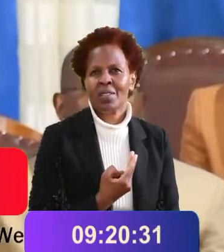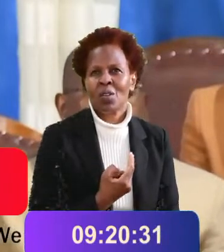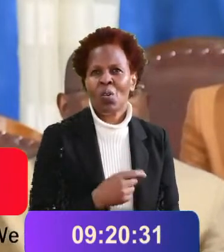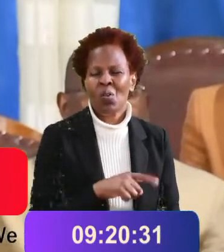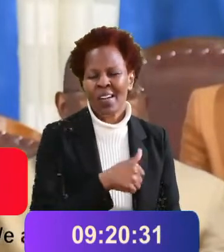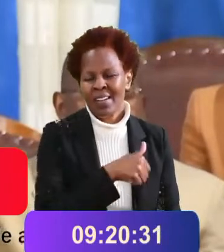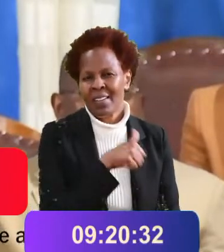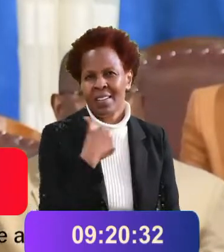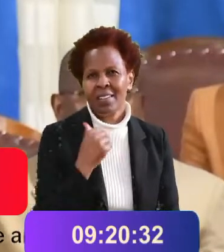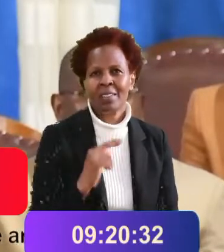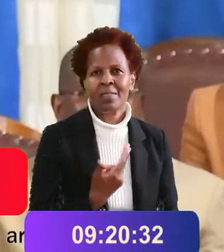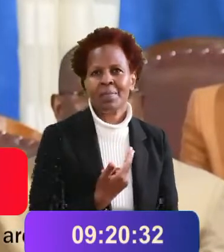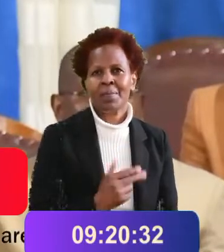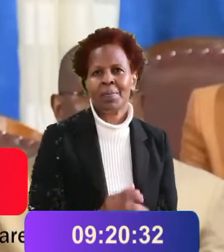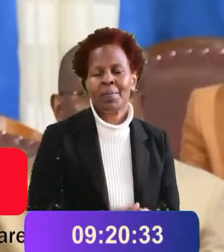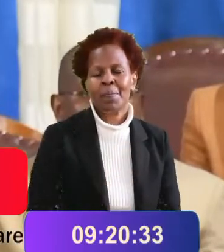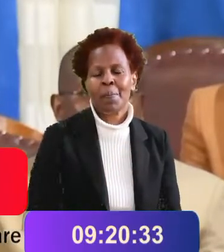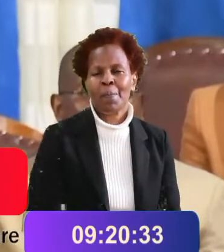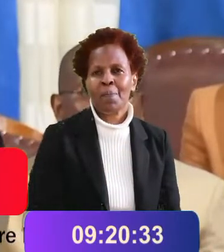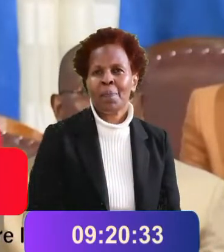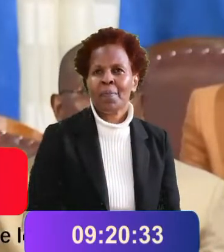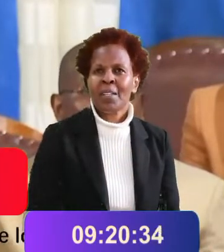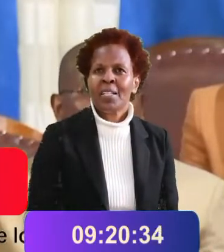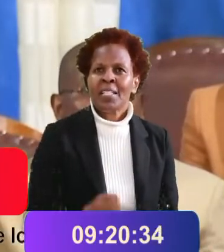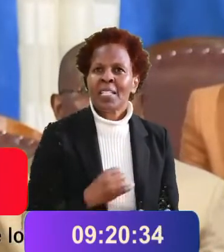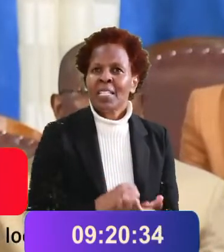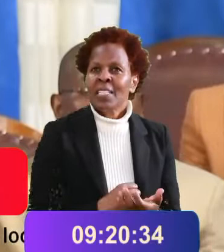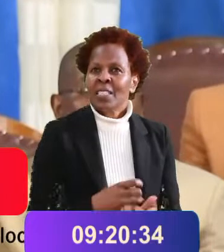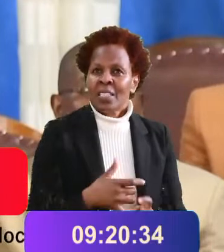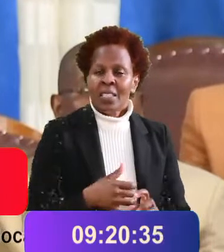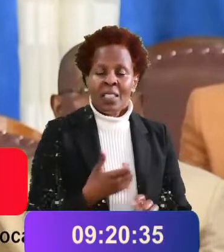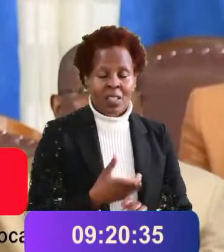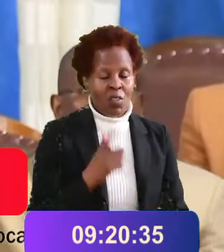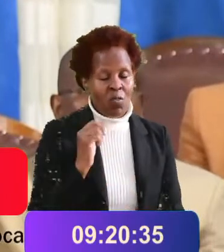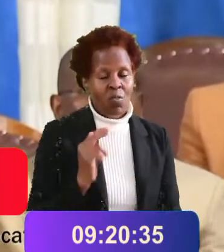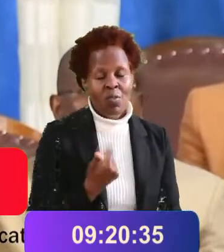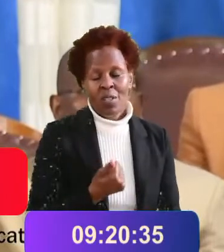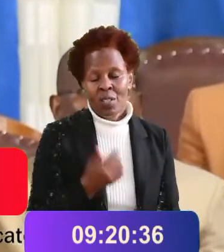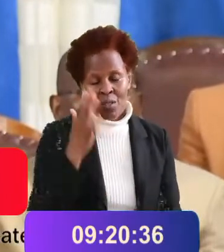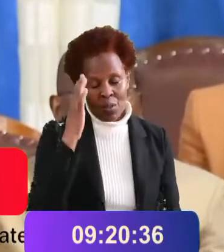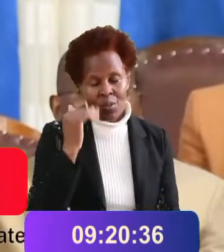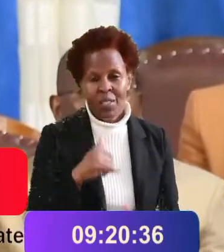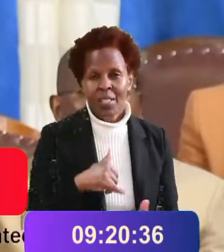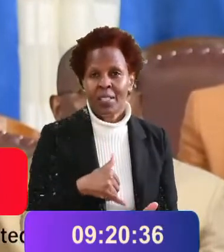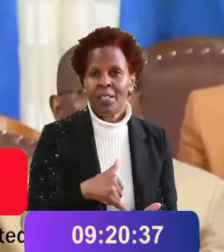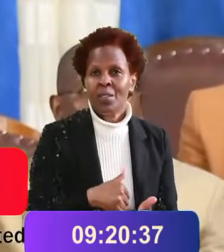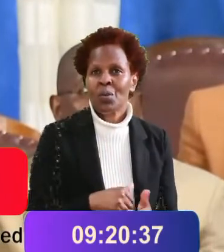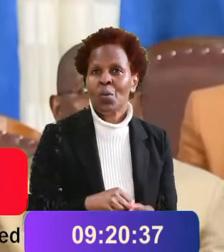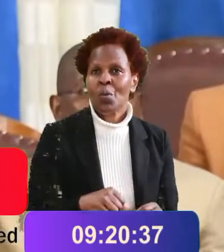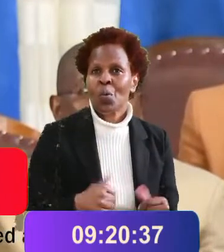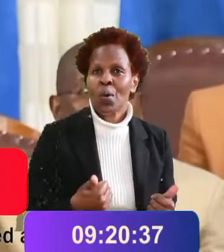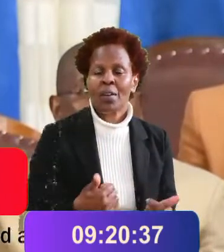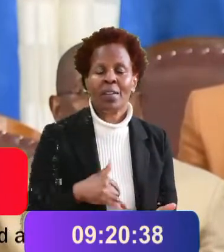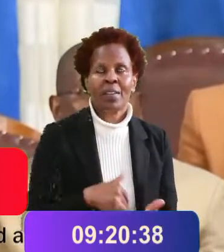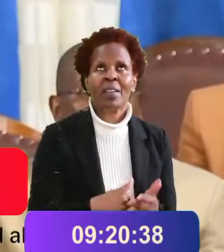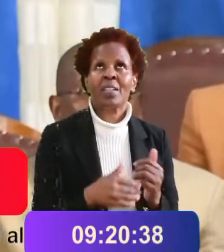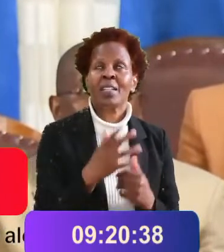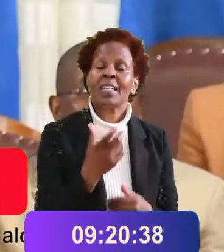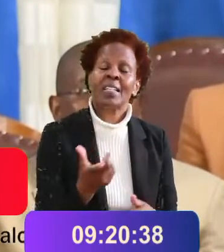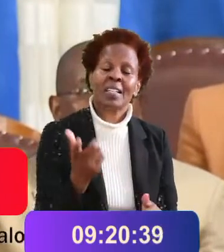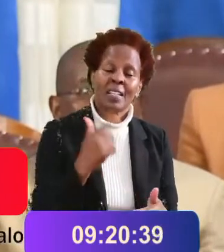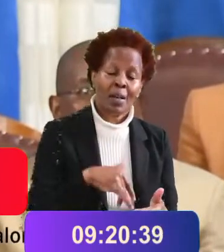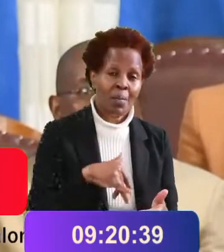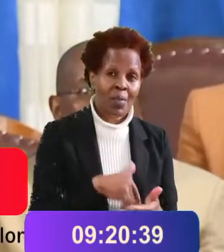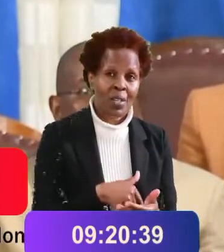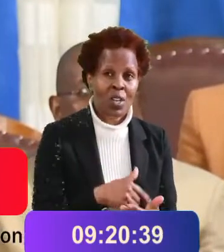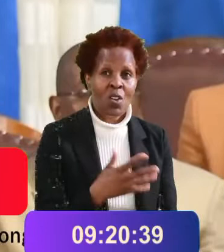us. Now, it is critical for us to know and know well that God comes that you may